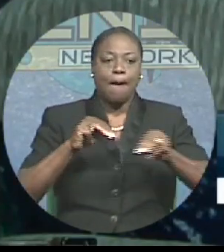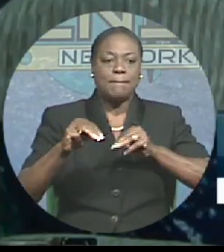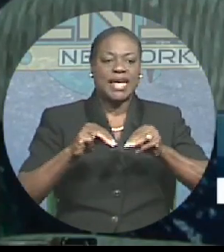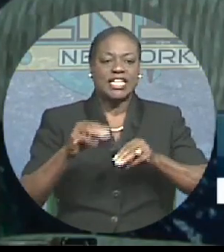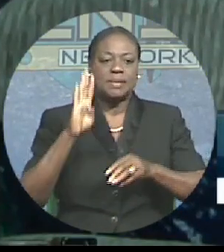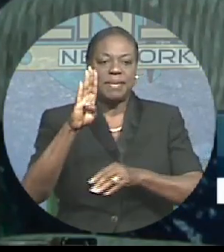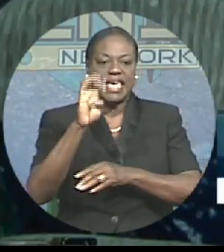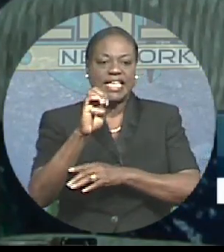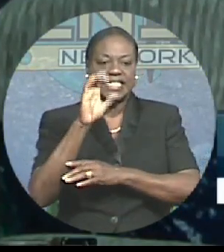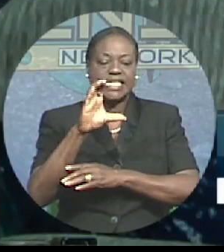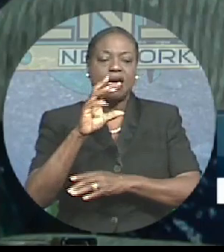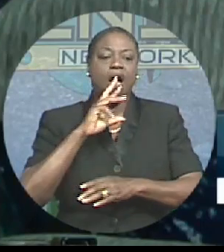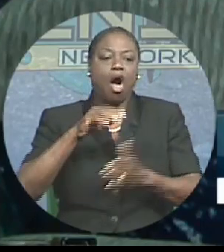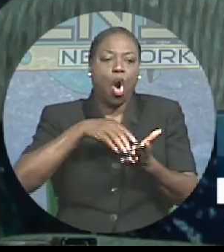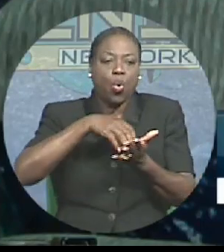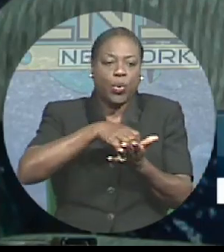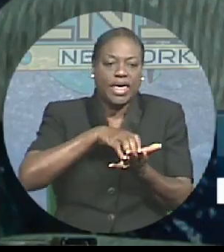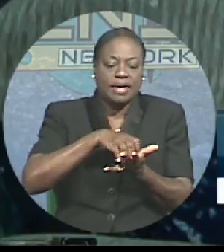are weak.